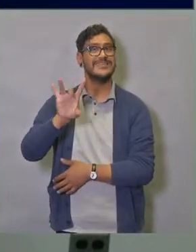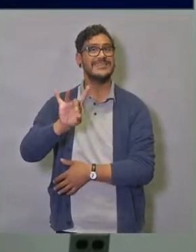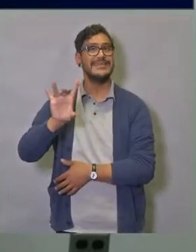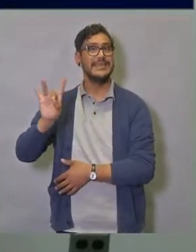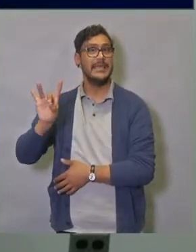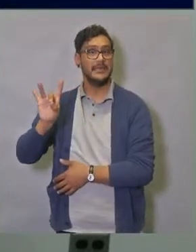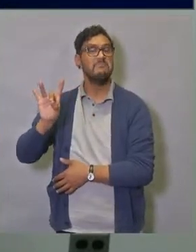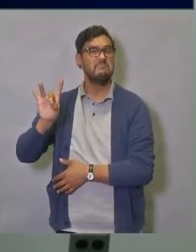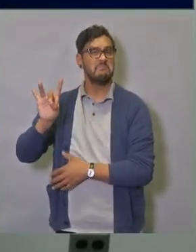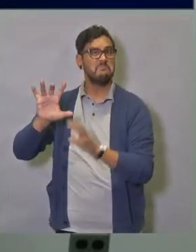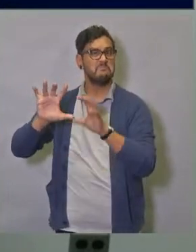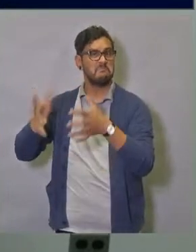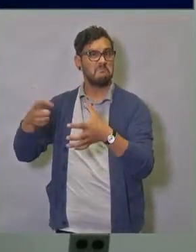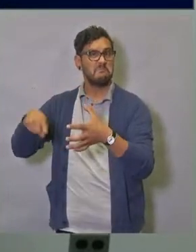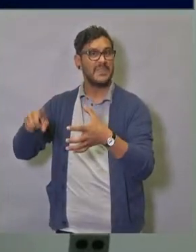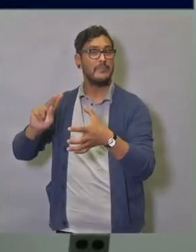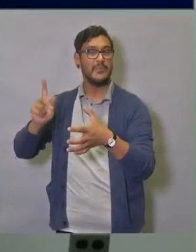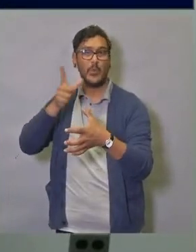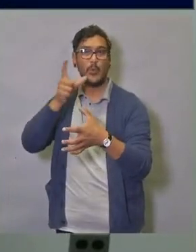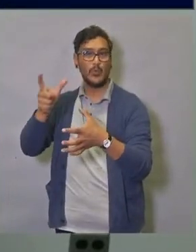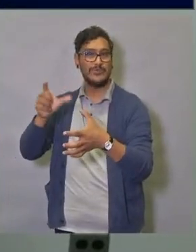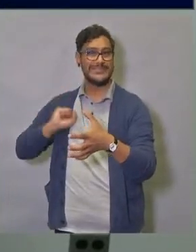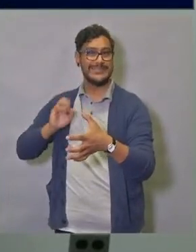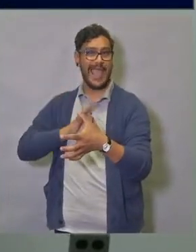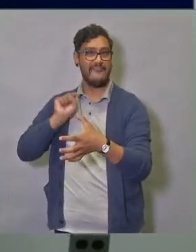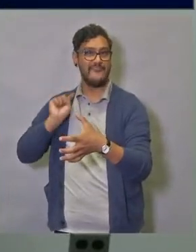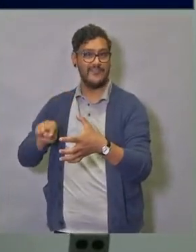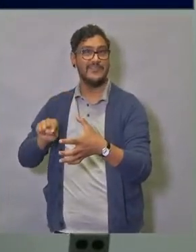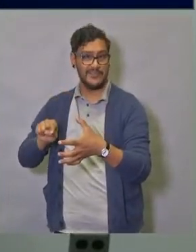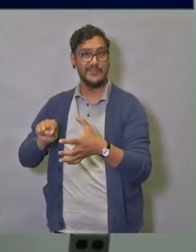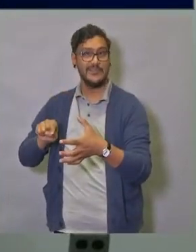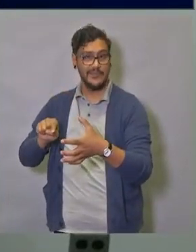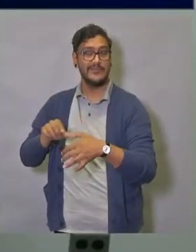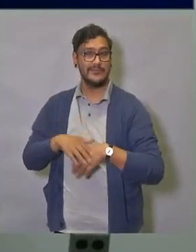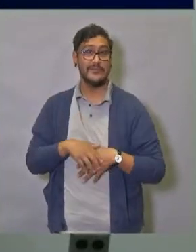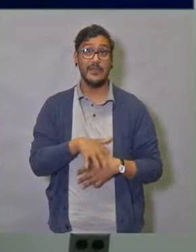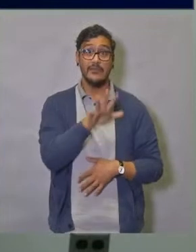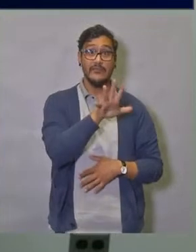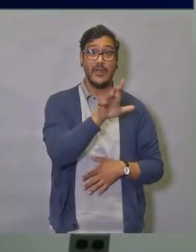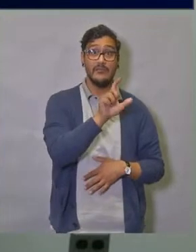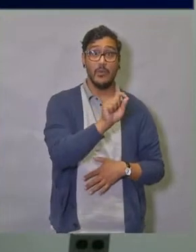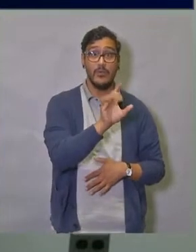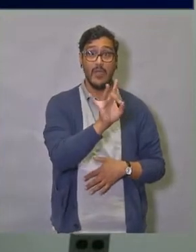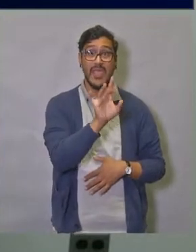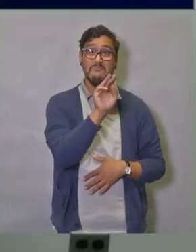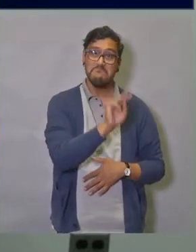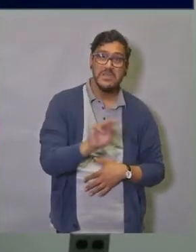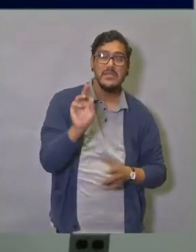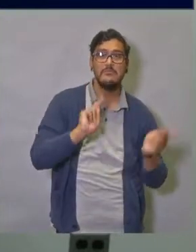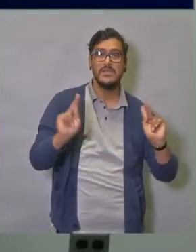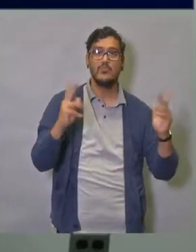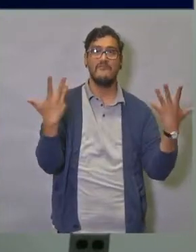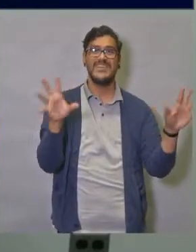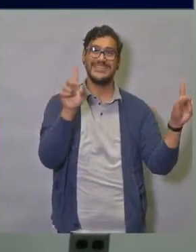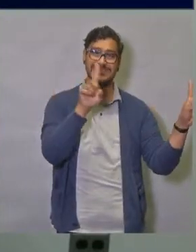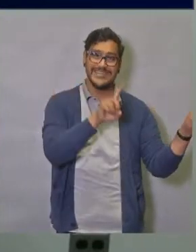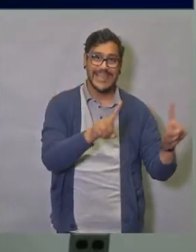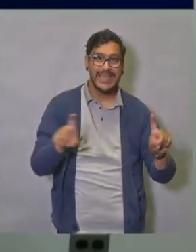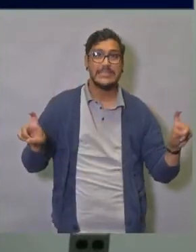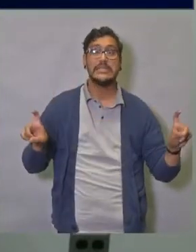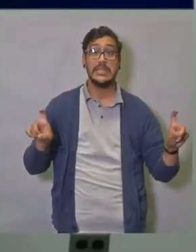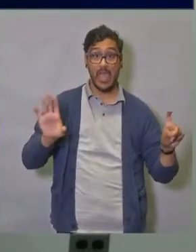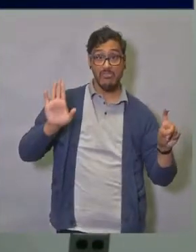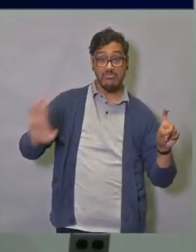55,388 confirmed cases among staff. To date, over 5.8 million people have been tested and had test